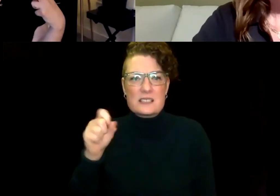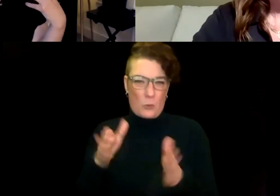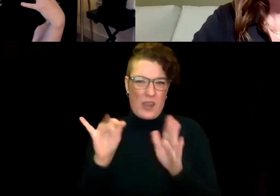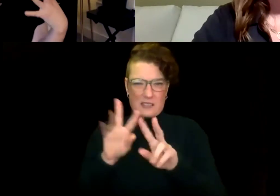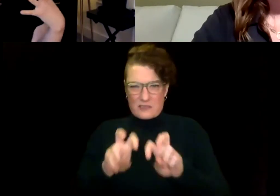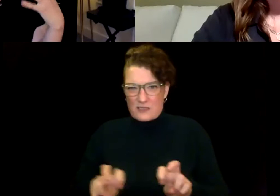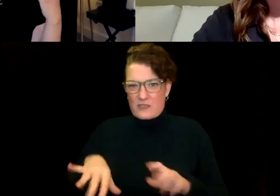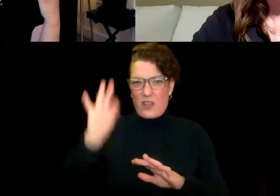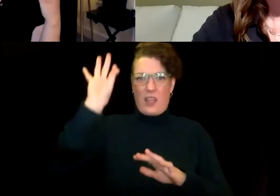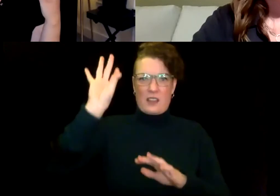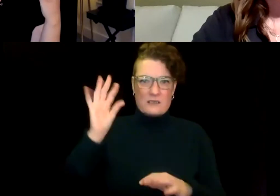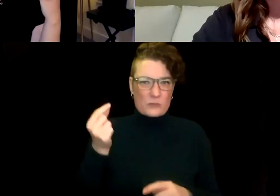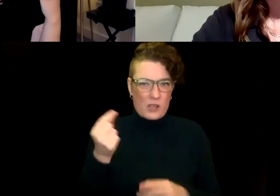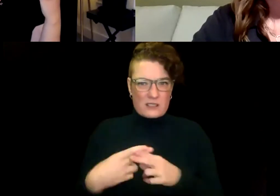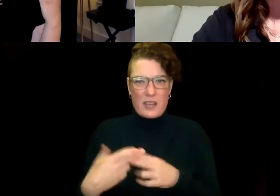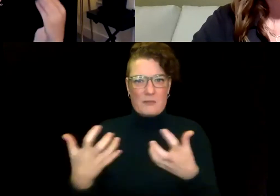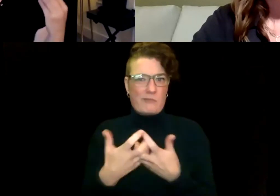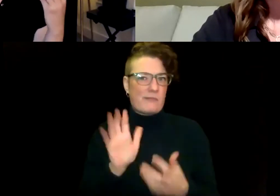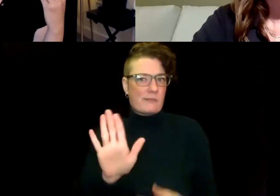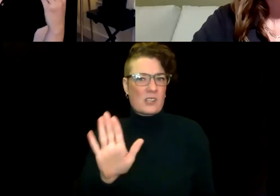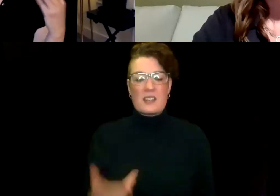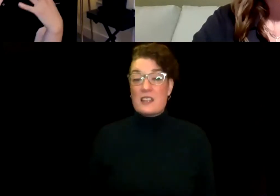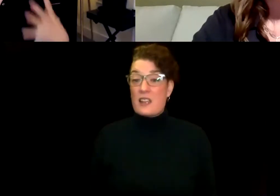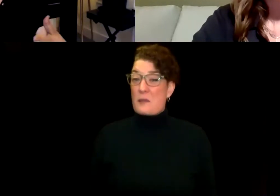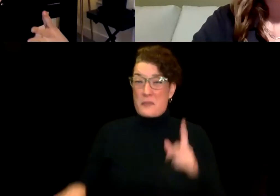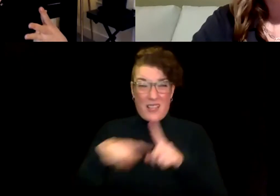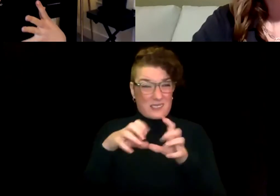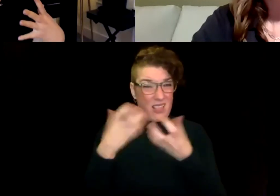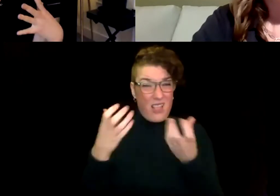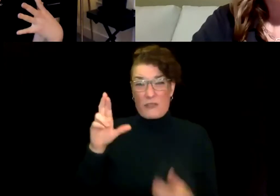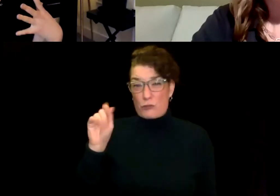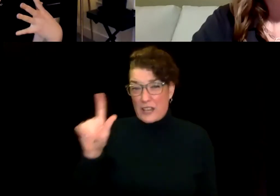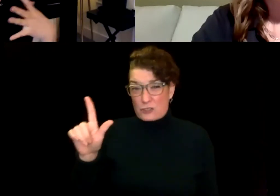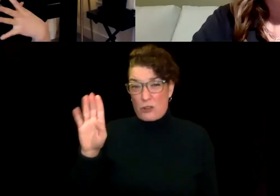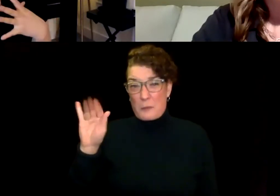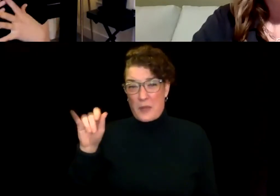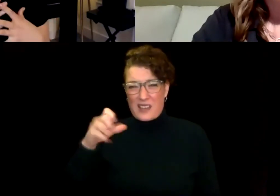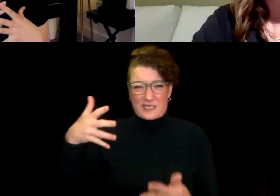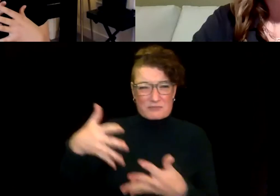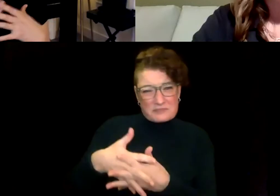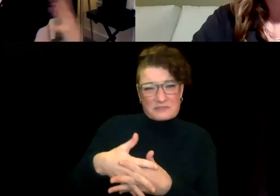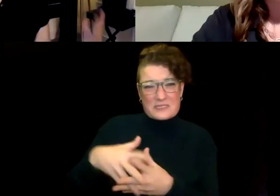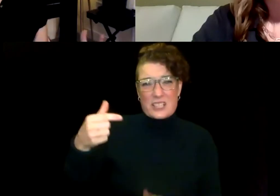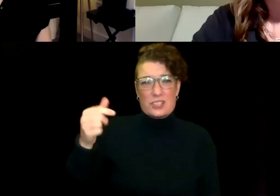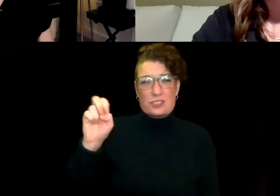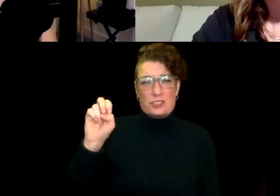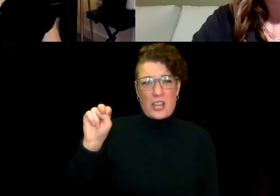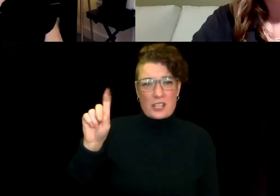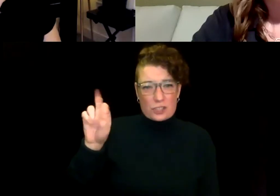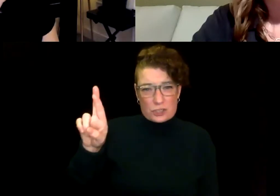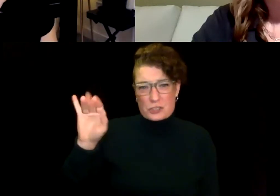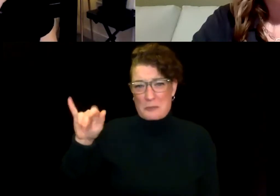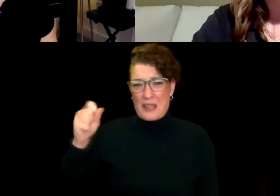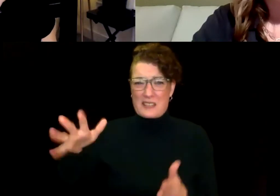kind of really ingrained, I think, like gender and racial bias that also deeply affects how people are diagnosed